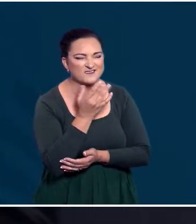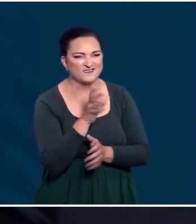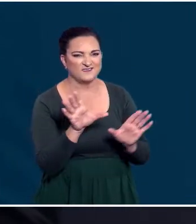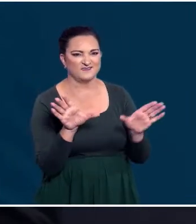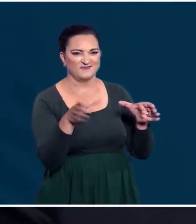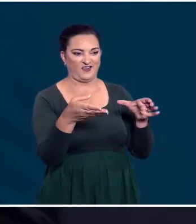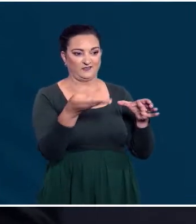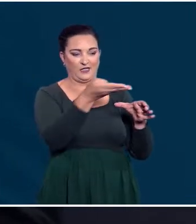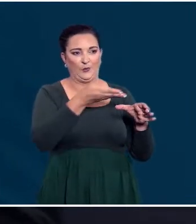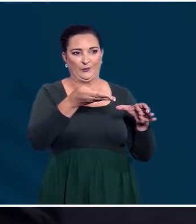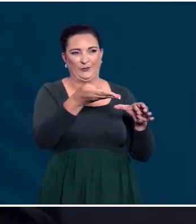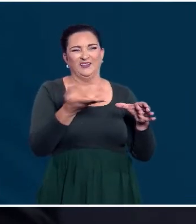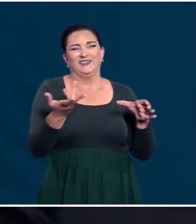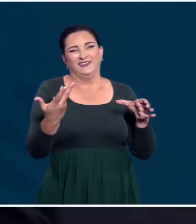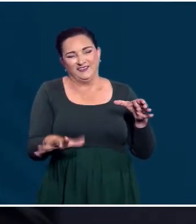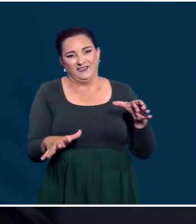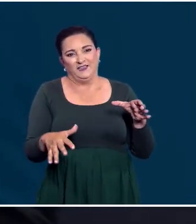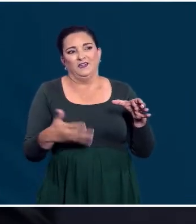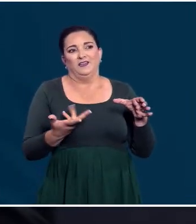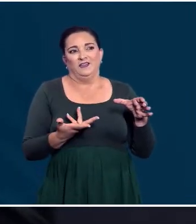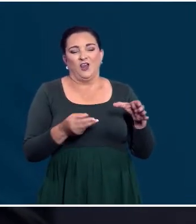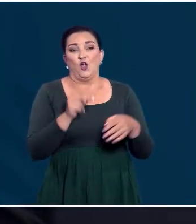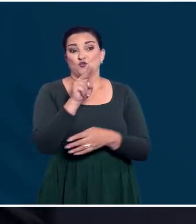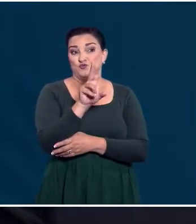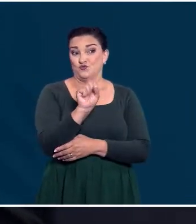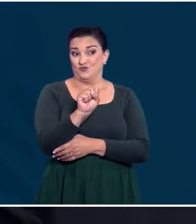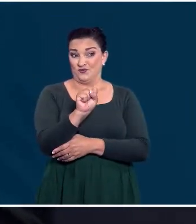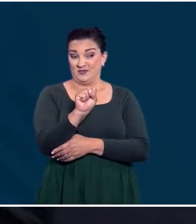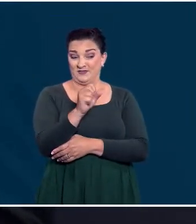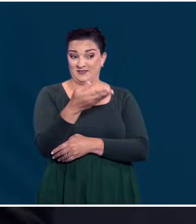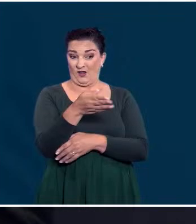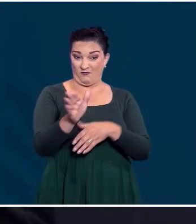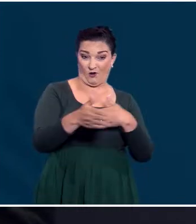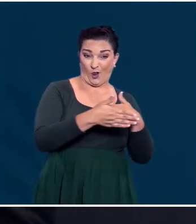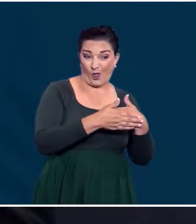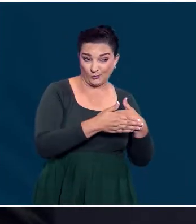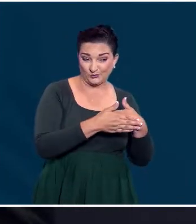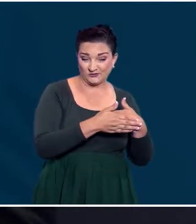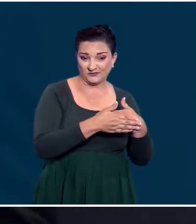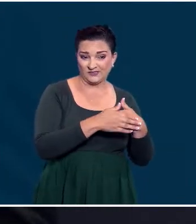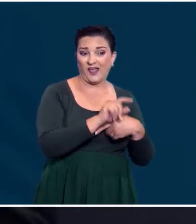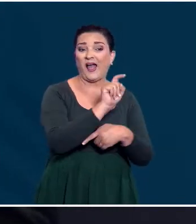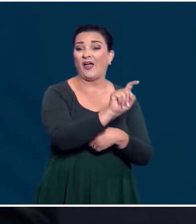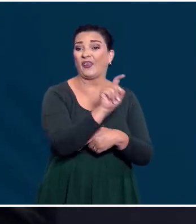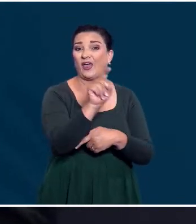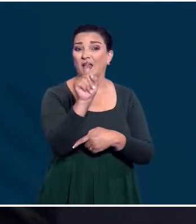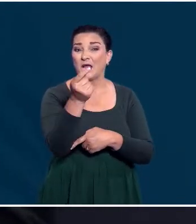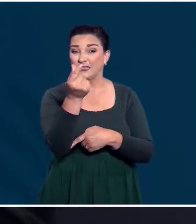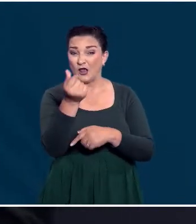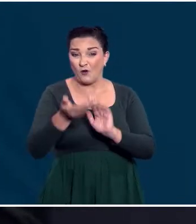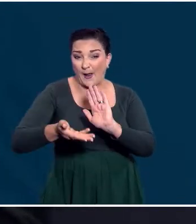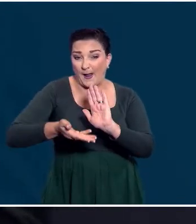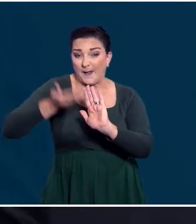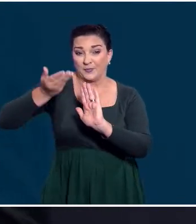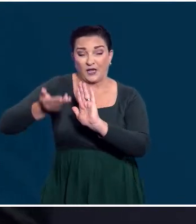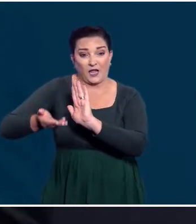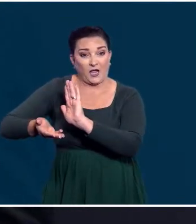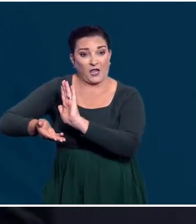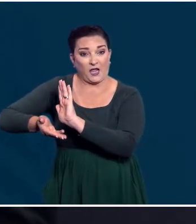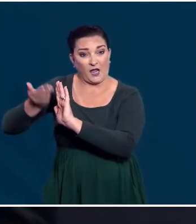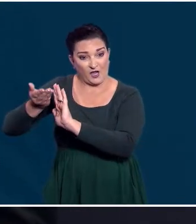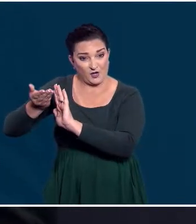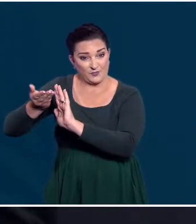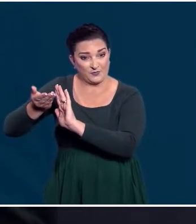as, for example, the US closes and other markets also put up tariffs, that product will